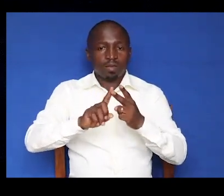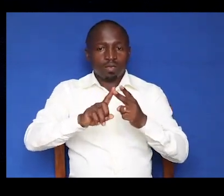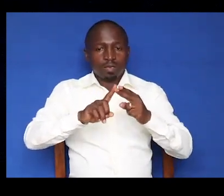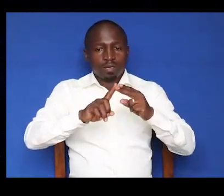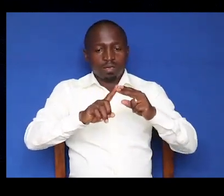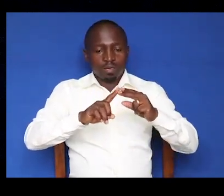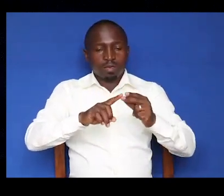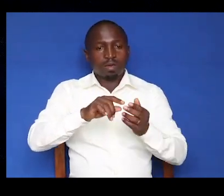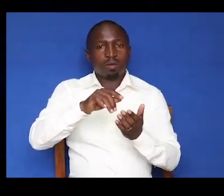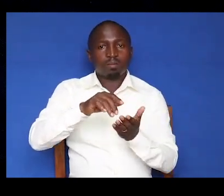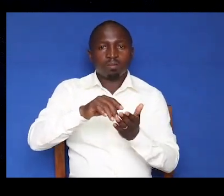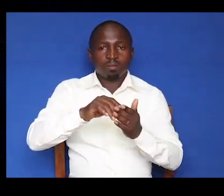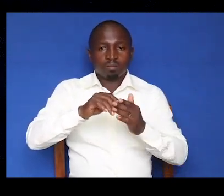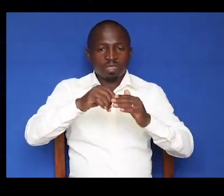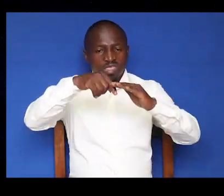bedrocks